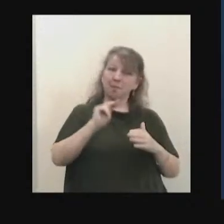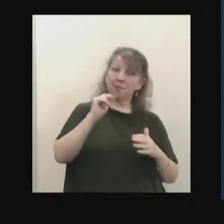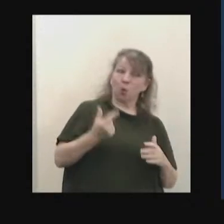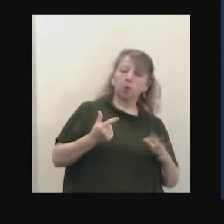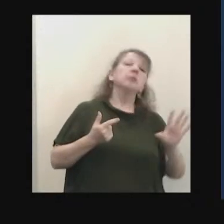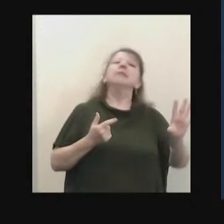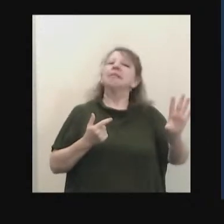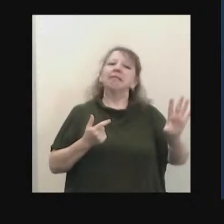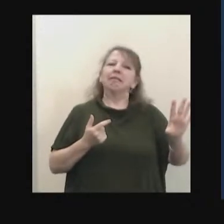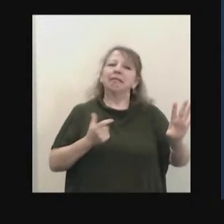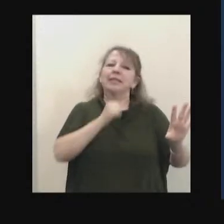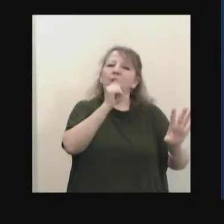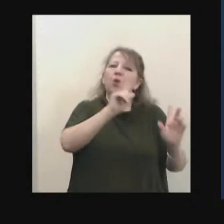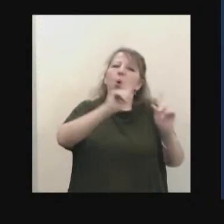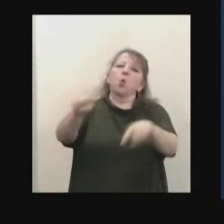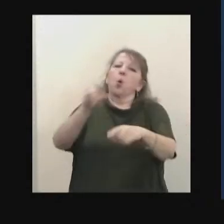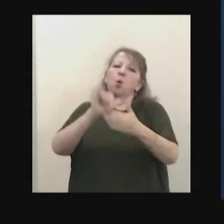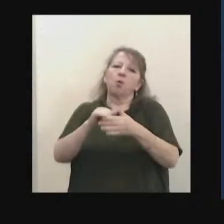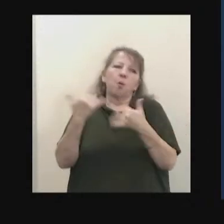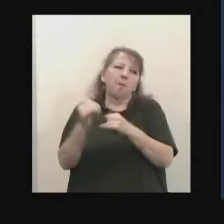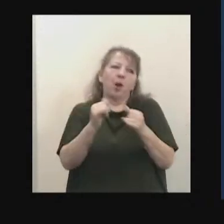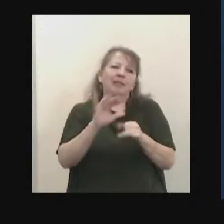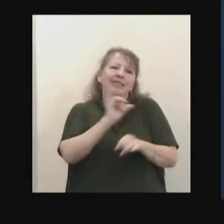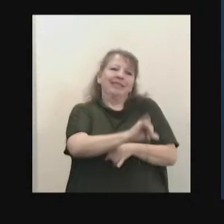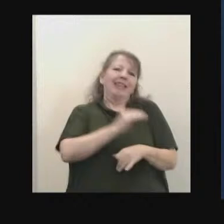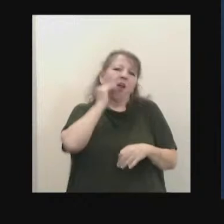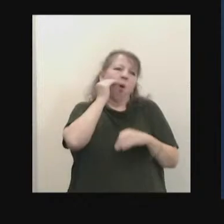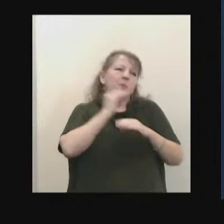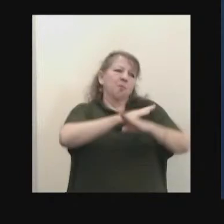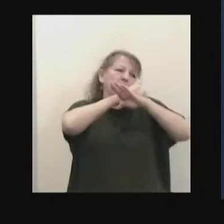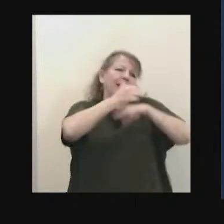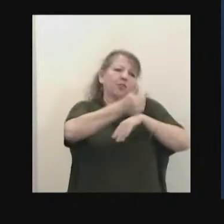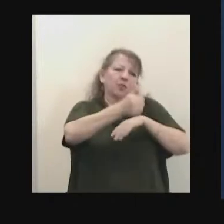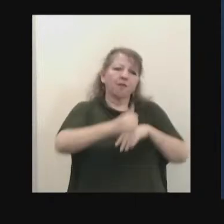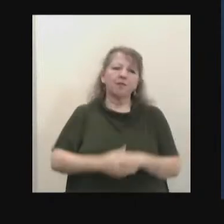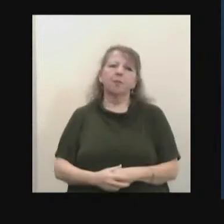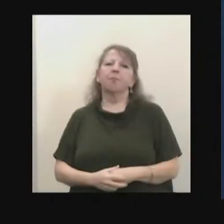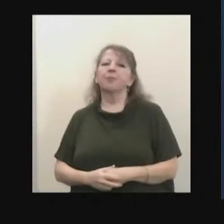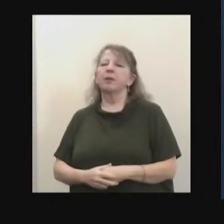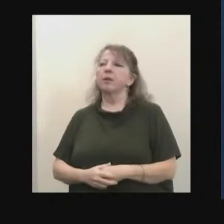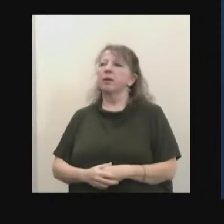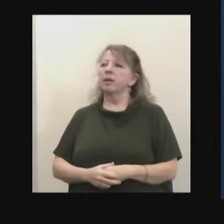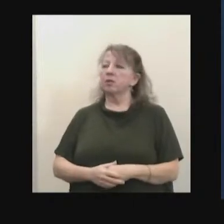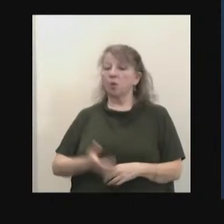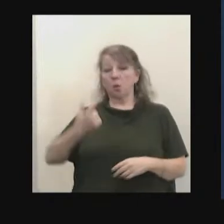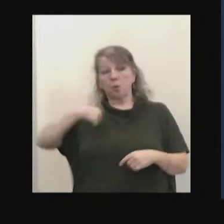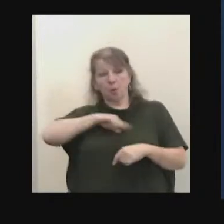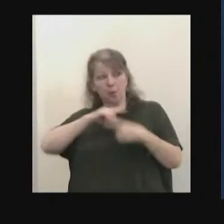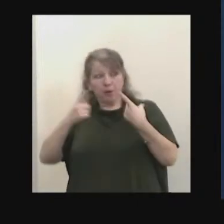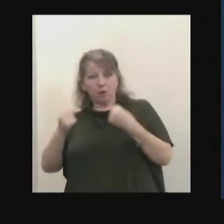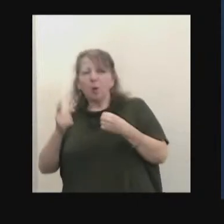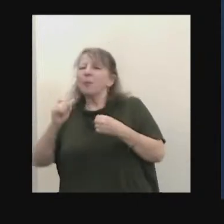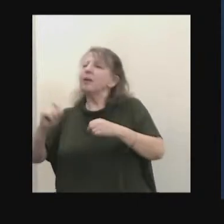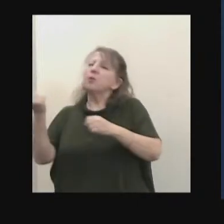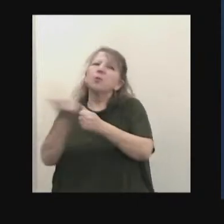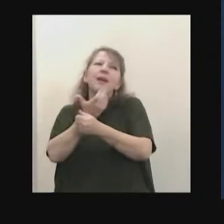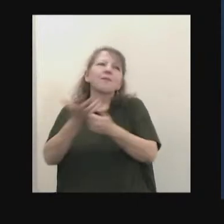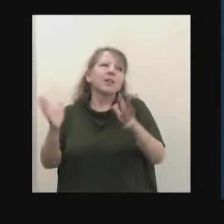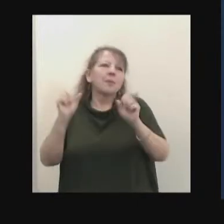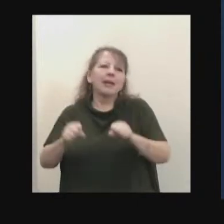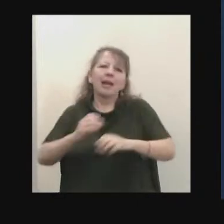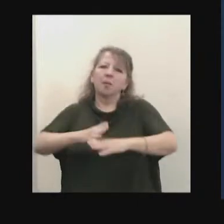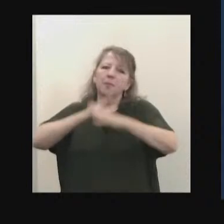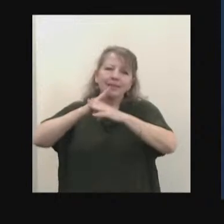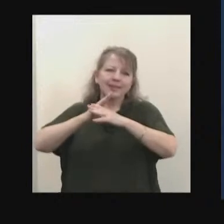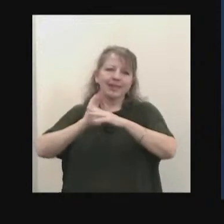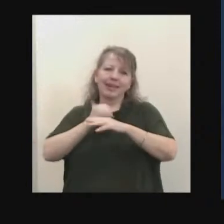gatherings just to protect yourself. So we have to do everything that we can to protect our community from COVID-19